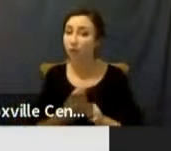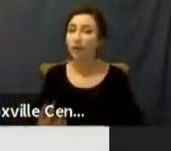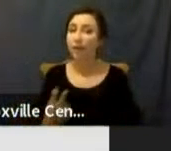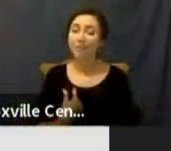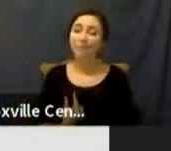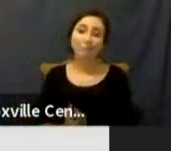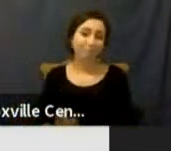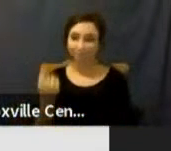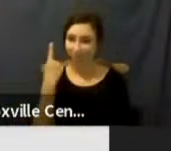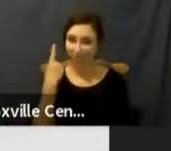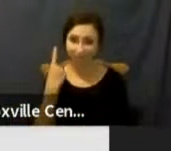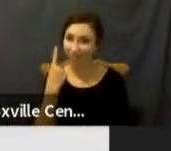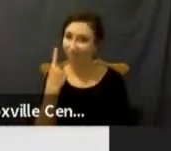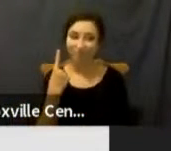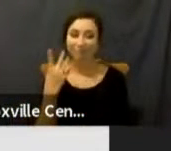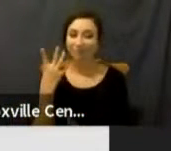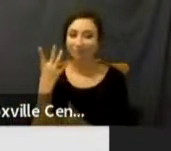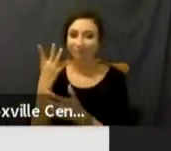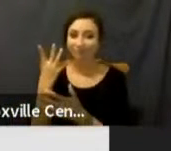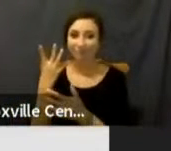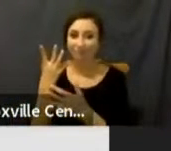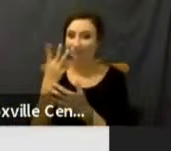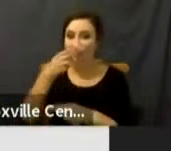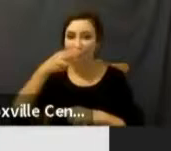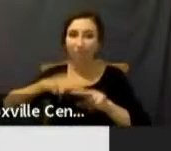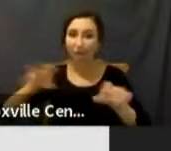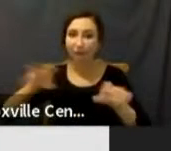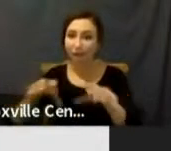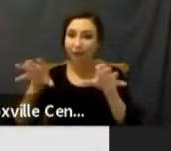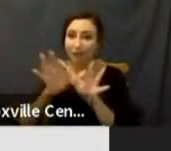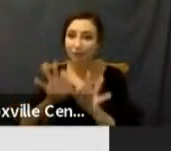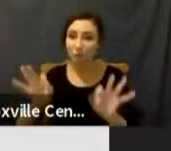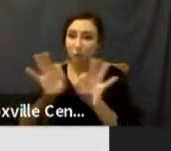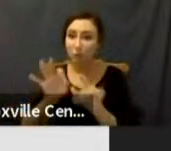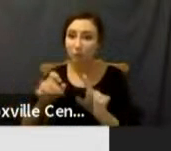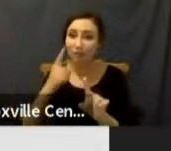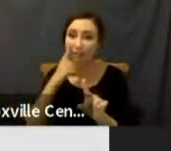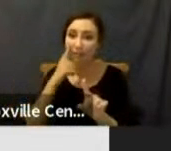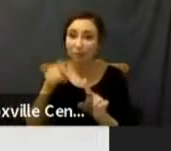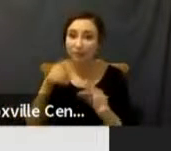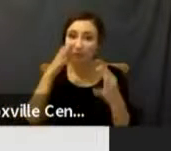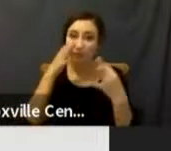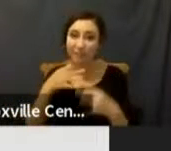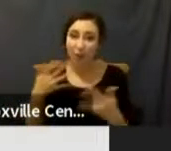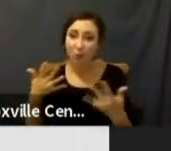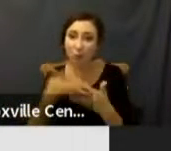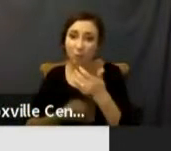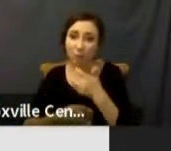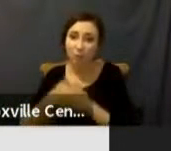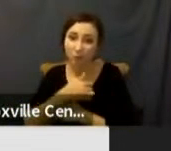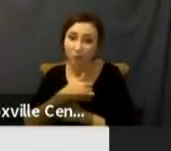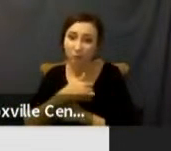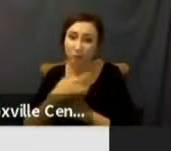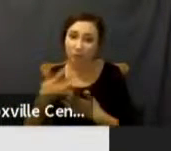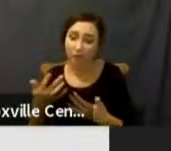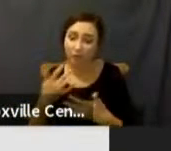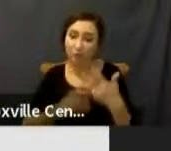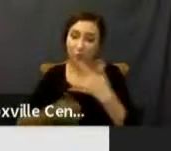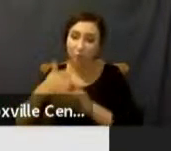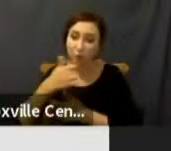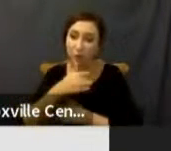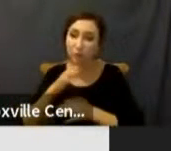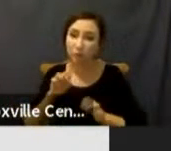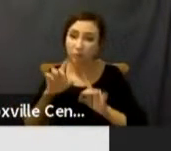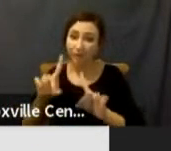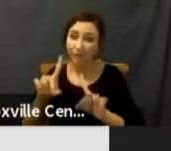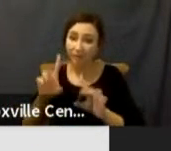understand extracurricular activities are important, but I think we need to decide what our priorities are. Our priorities to educate